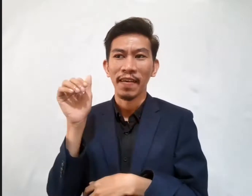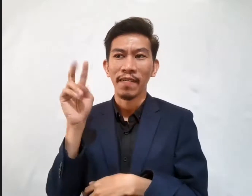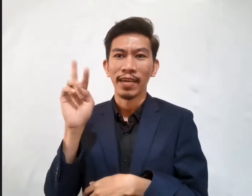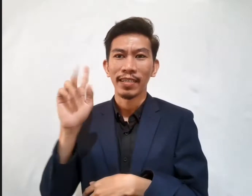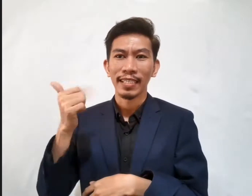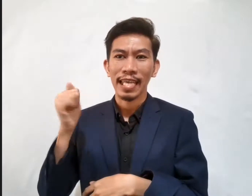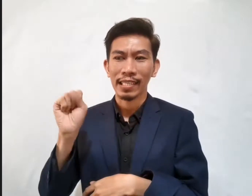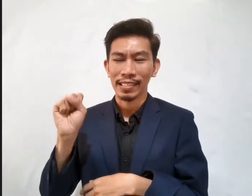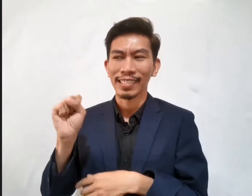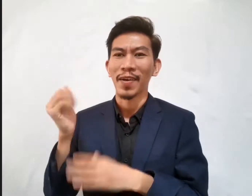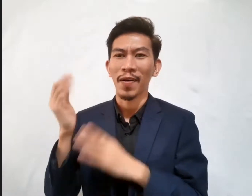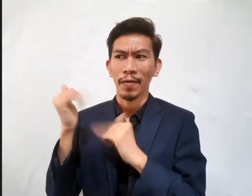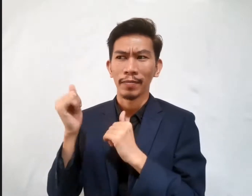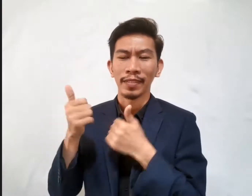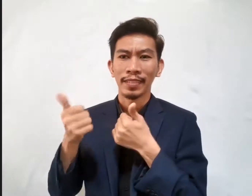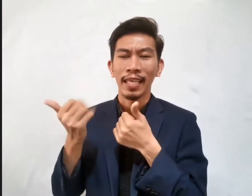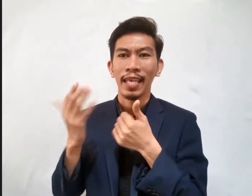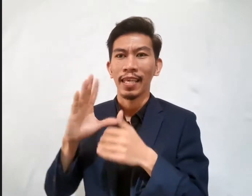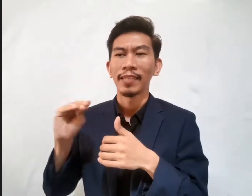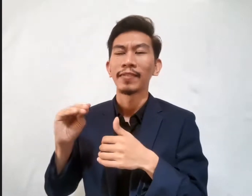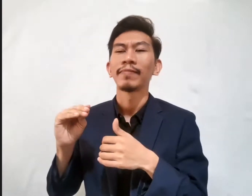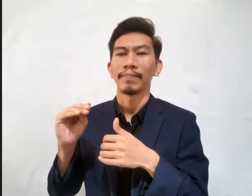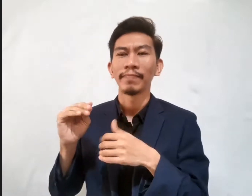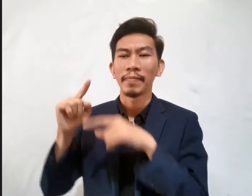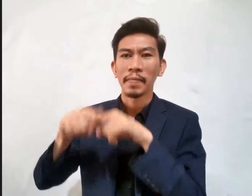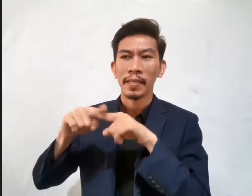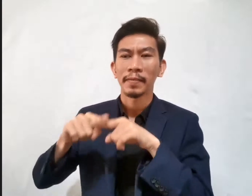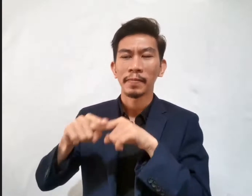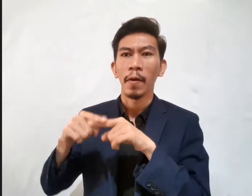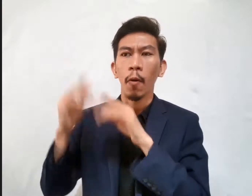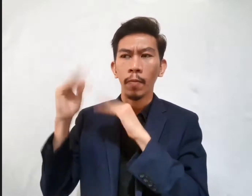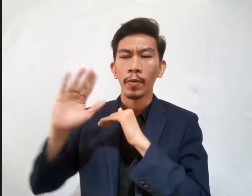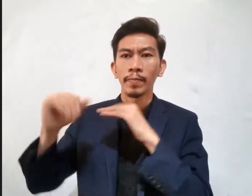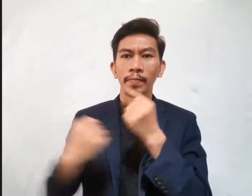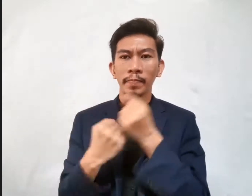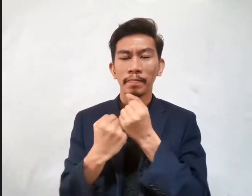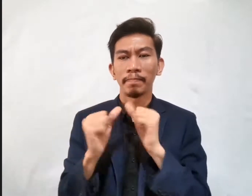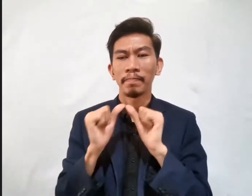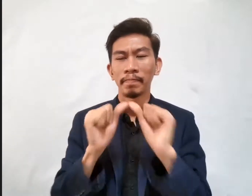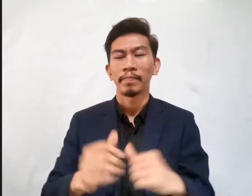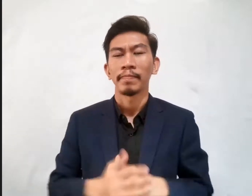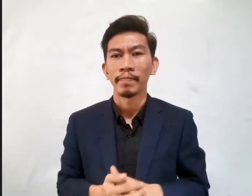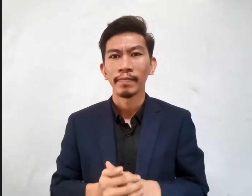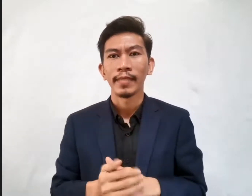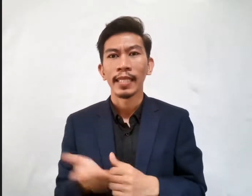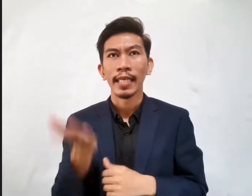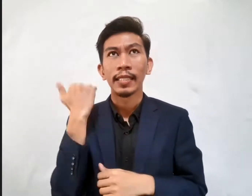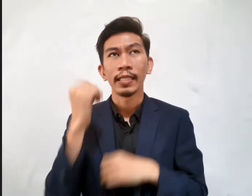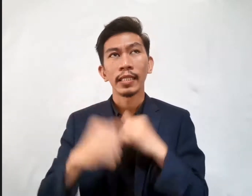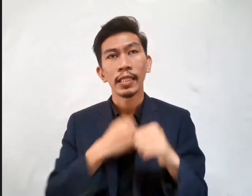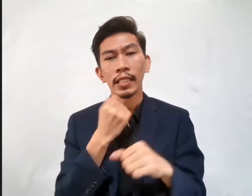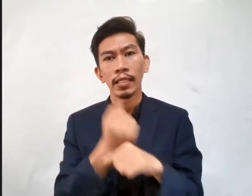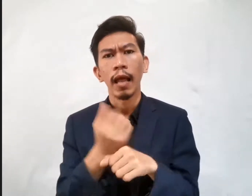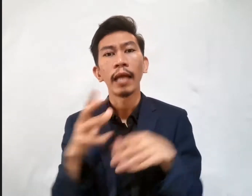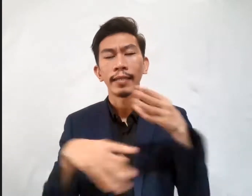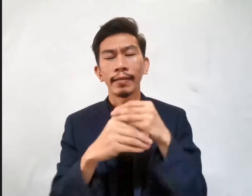we will really count on your support for this advocacy. Yes, just to note that last year we